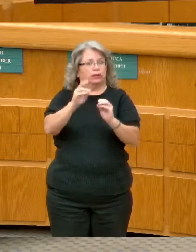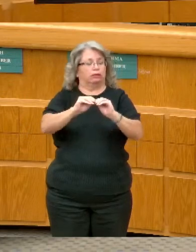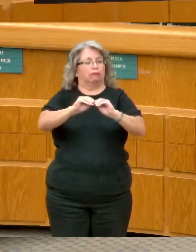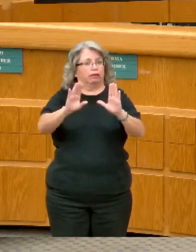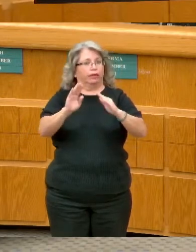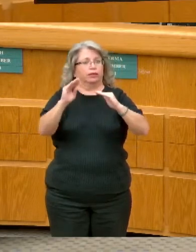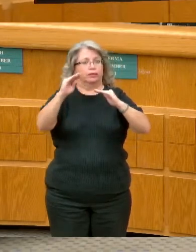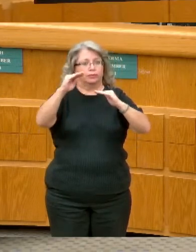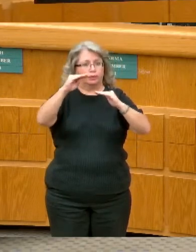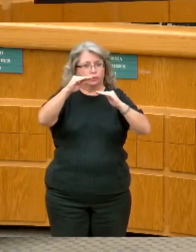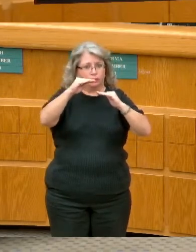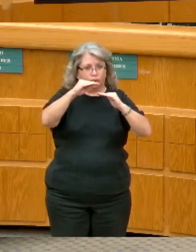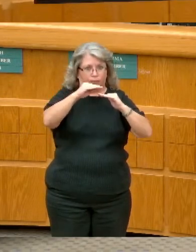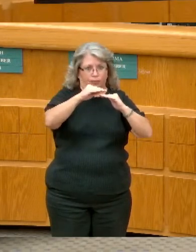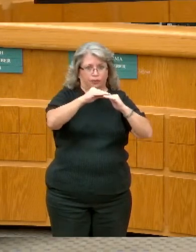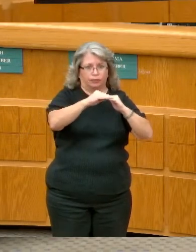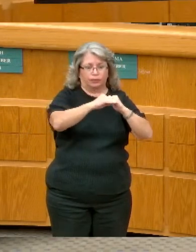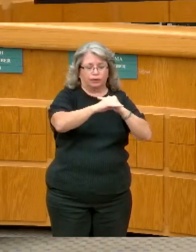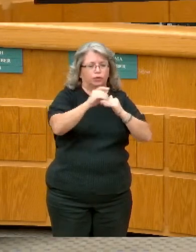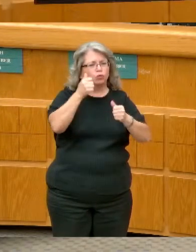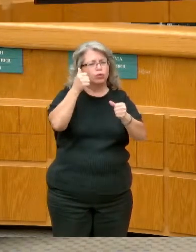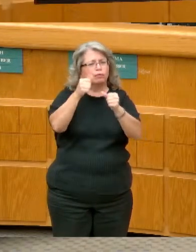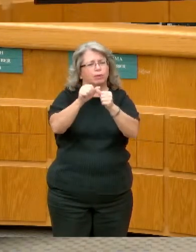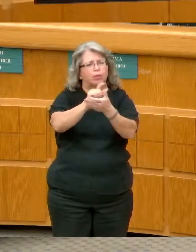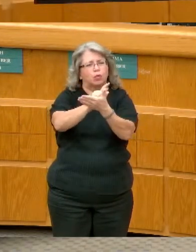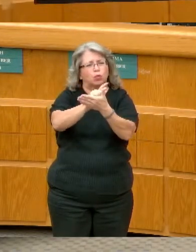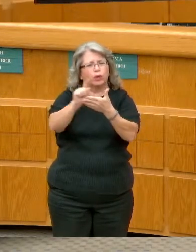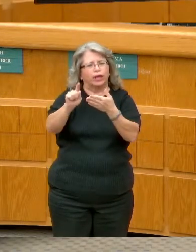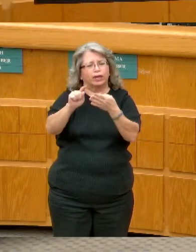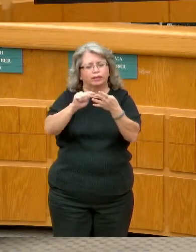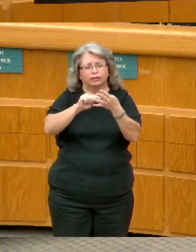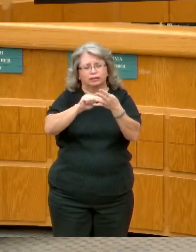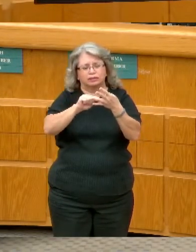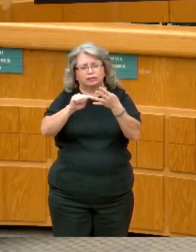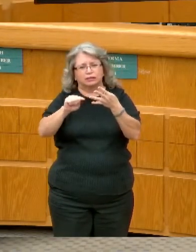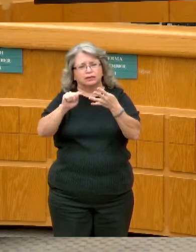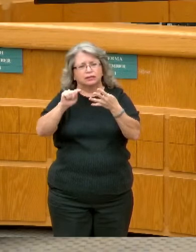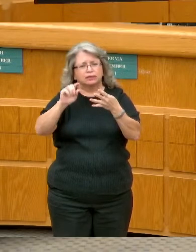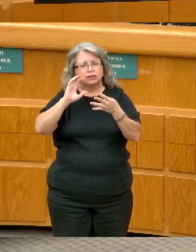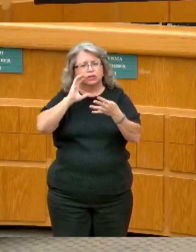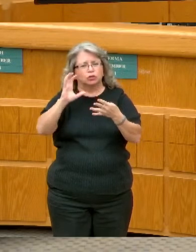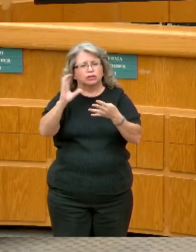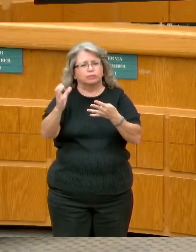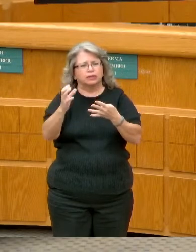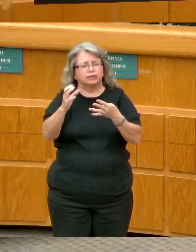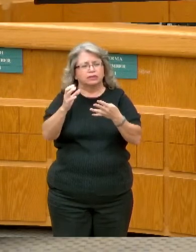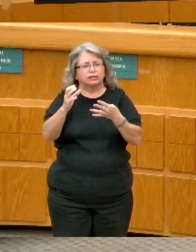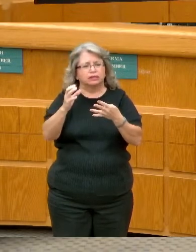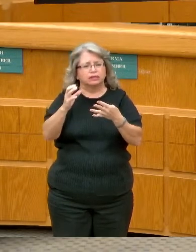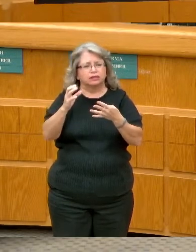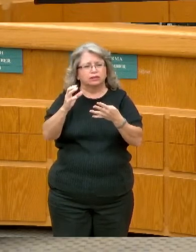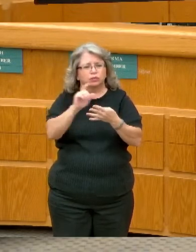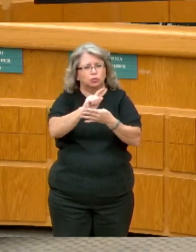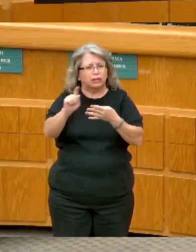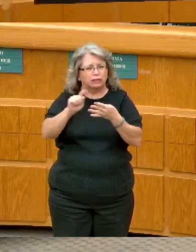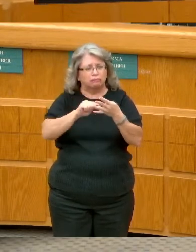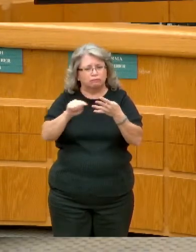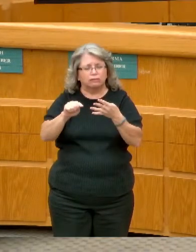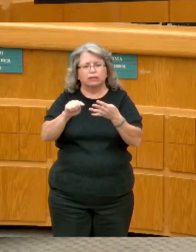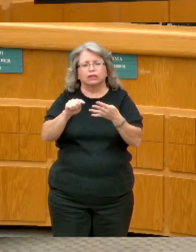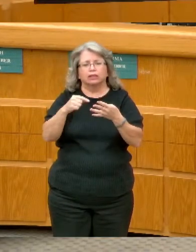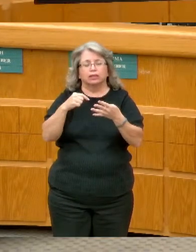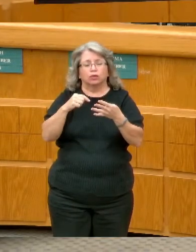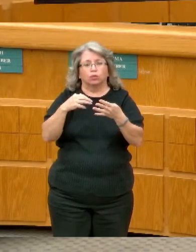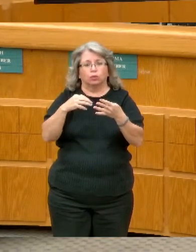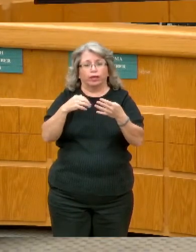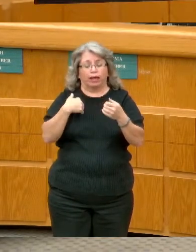here. You remember the week of Christmas, December couple of days after, we jumped from 300 cases